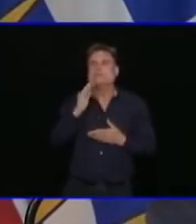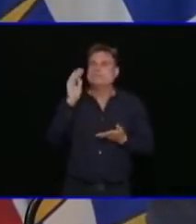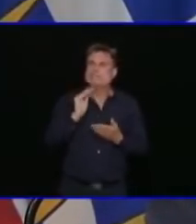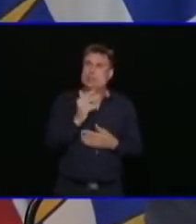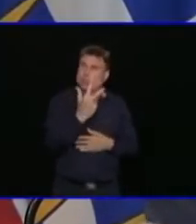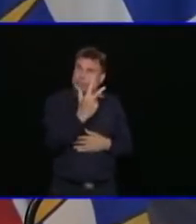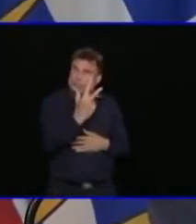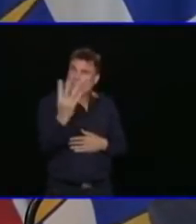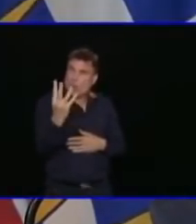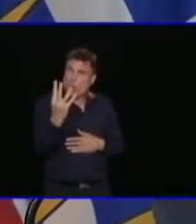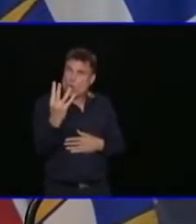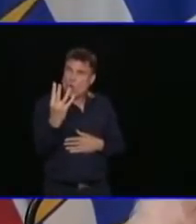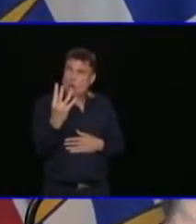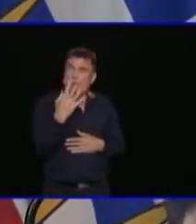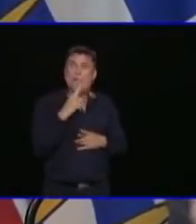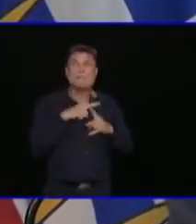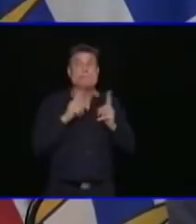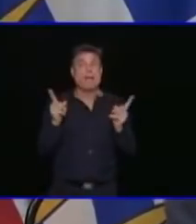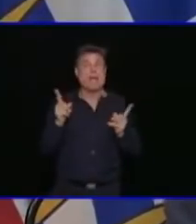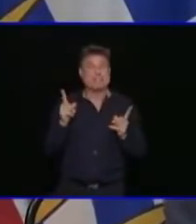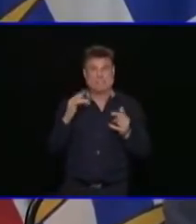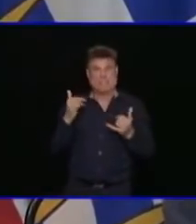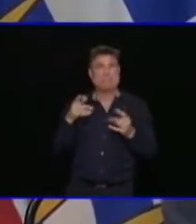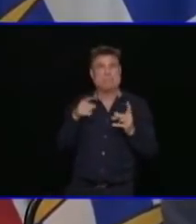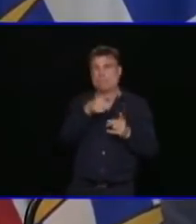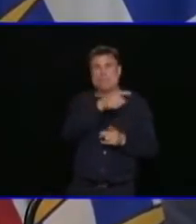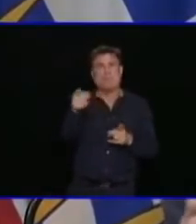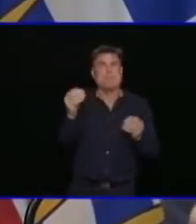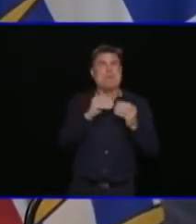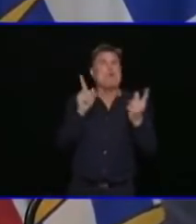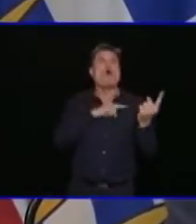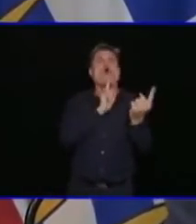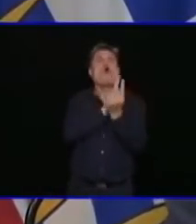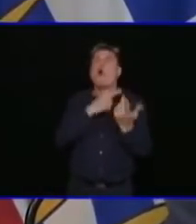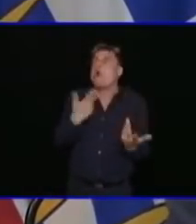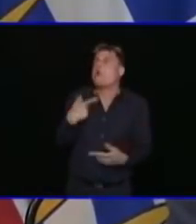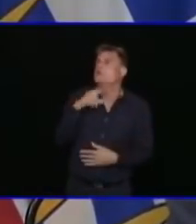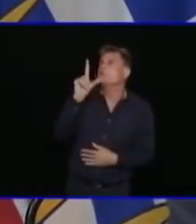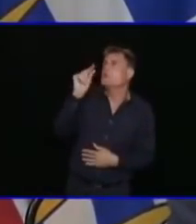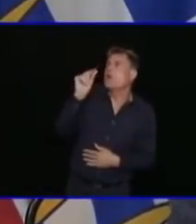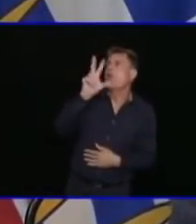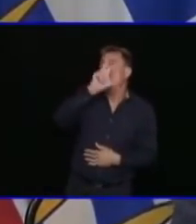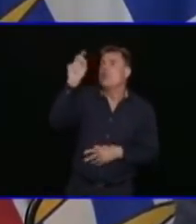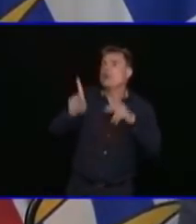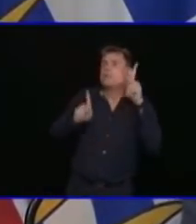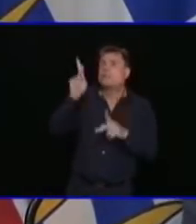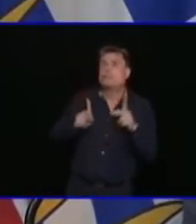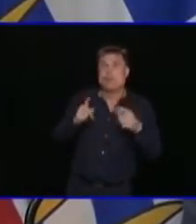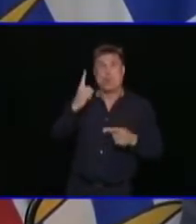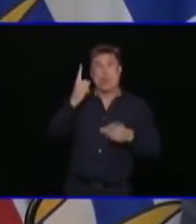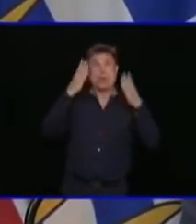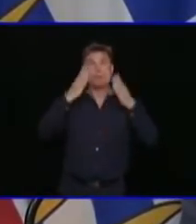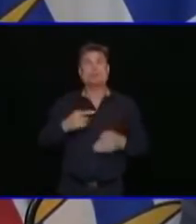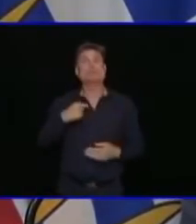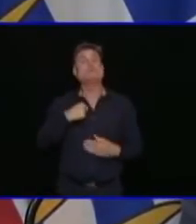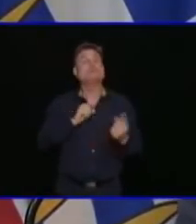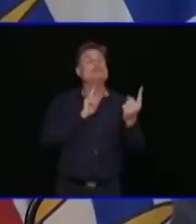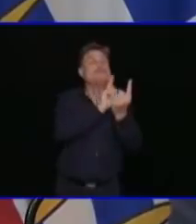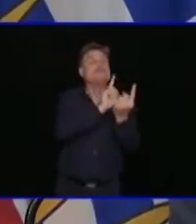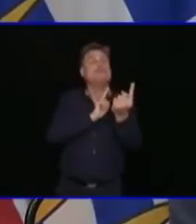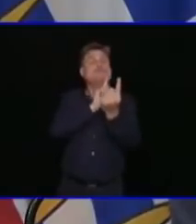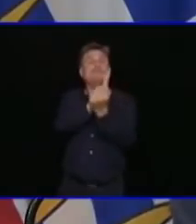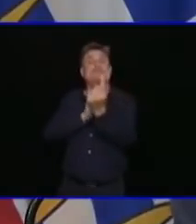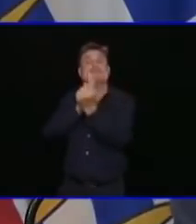our lives. And that means we have to be cautious, and we need to take those precautions. And if we are somebody who's been